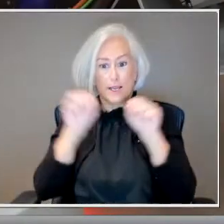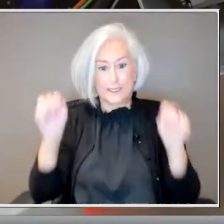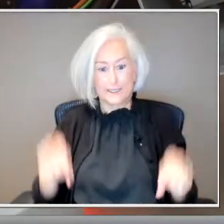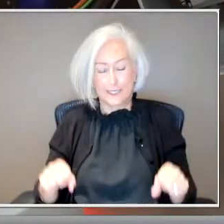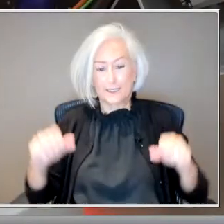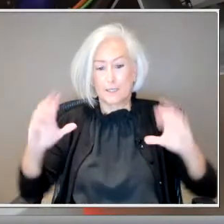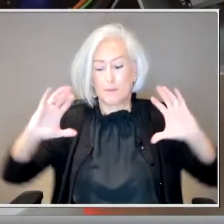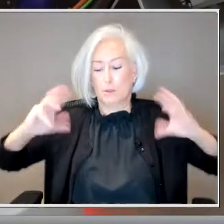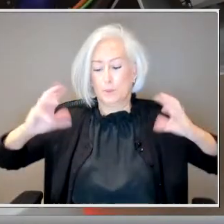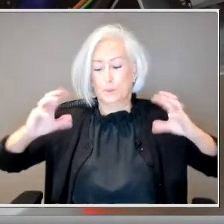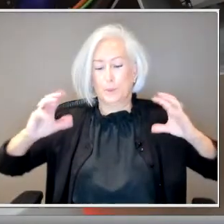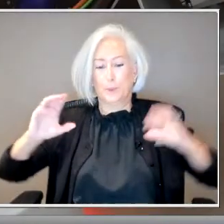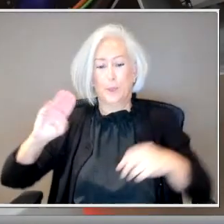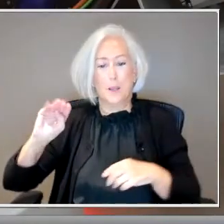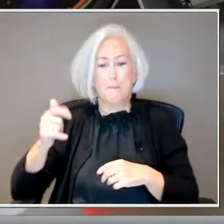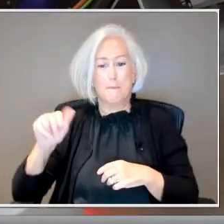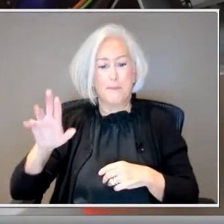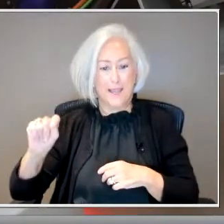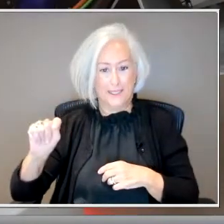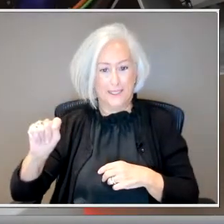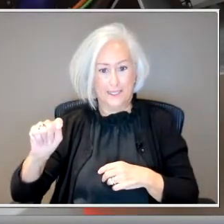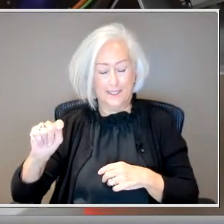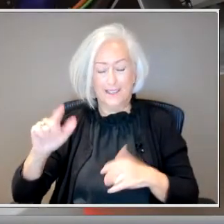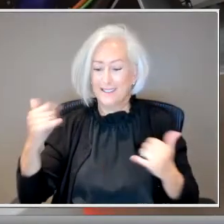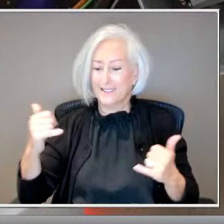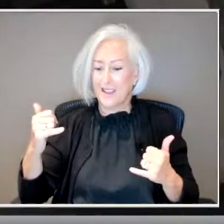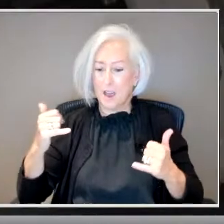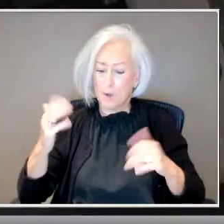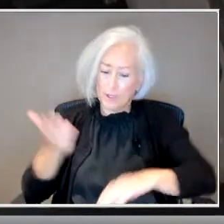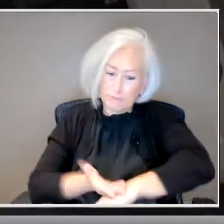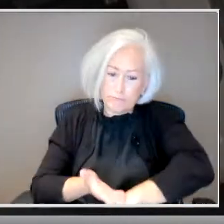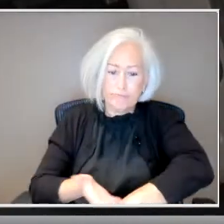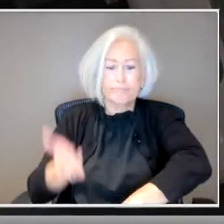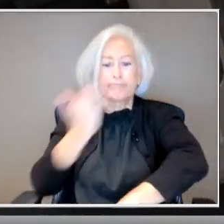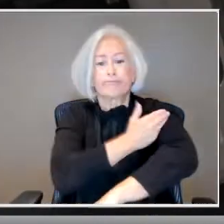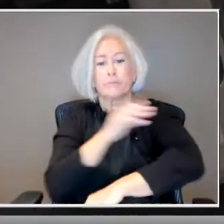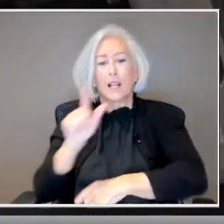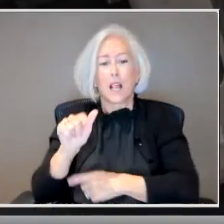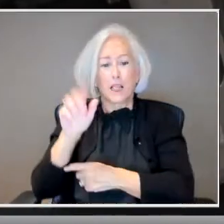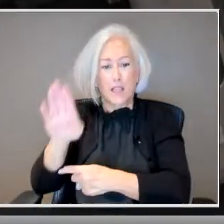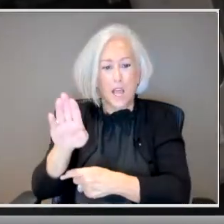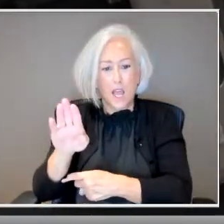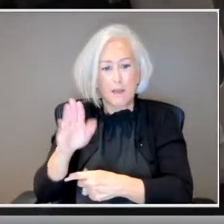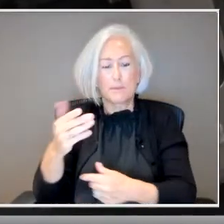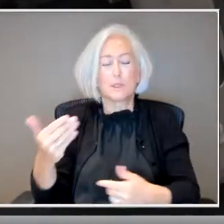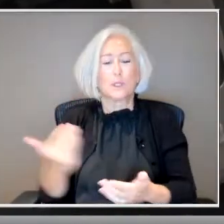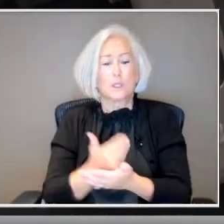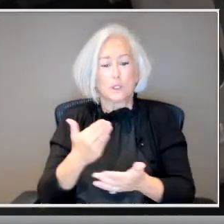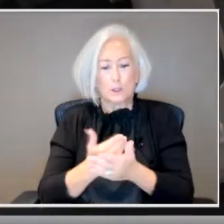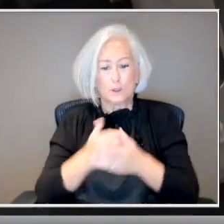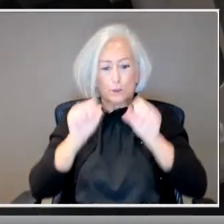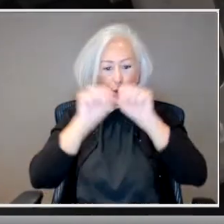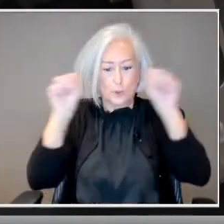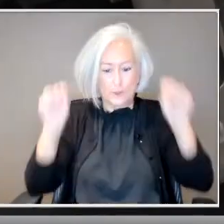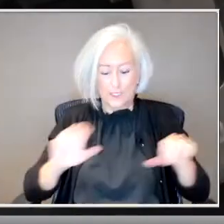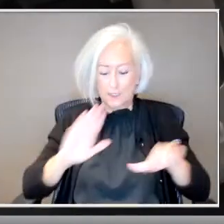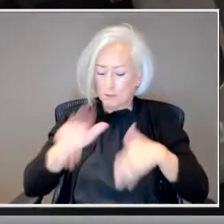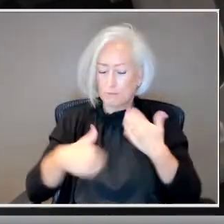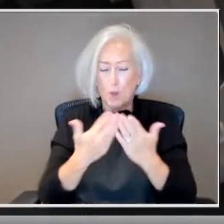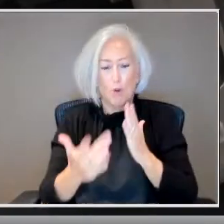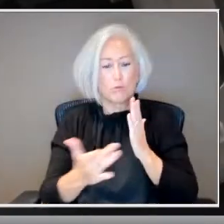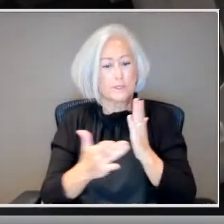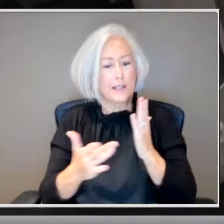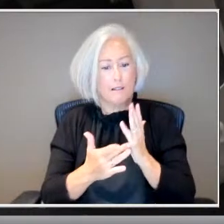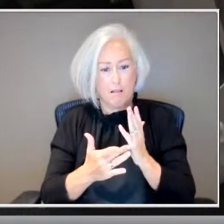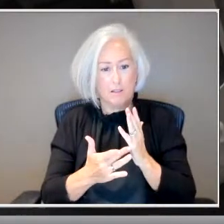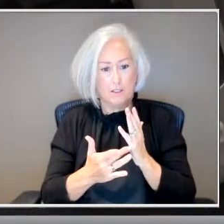the entire lab, did a completely new fluoro system. All the technology in the room is new. So it's a brand new